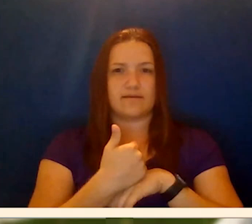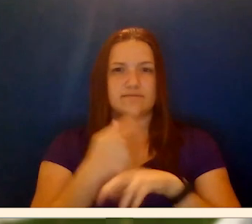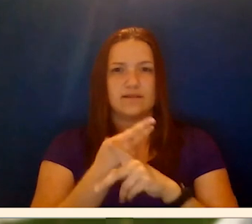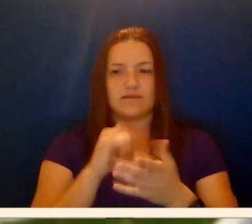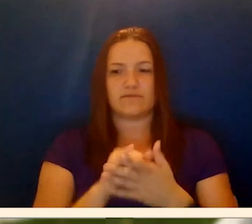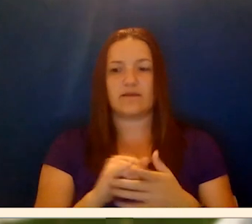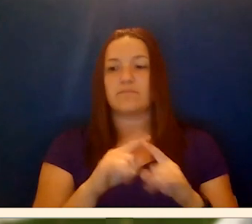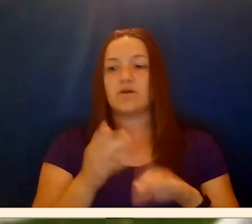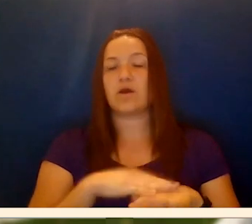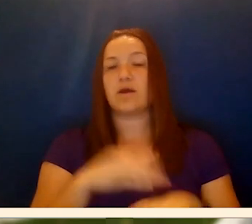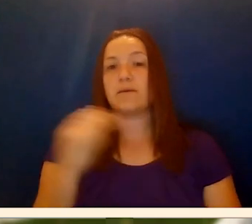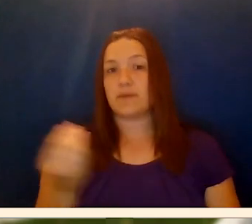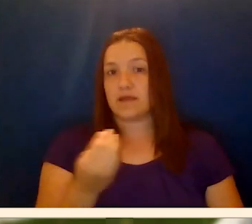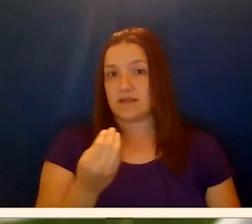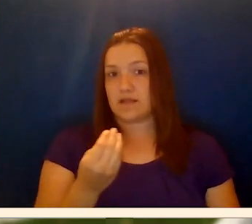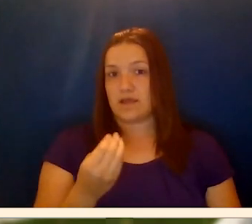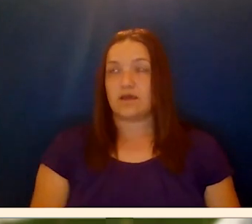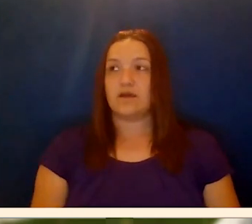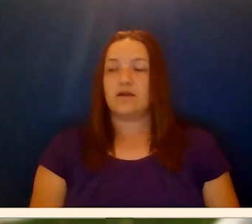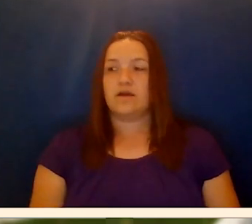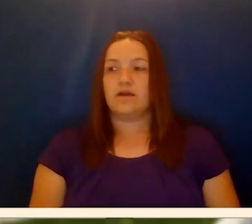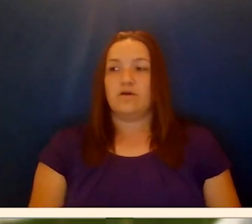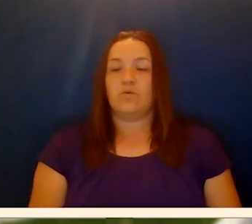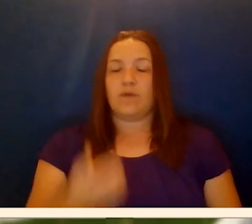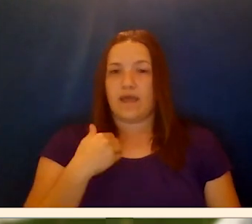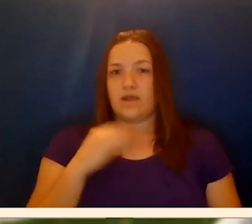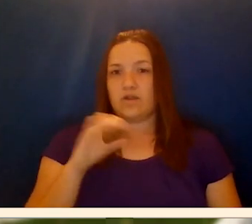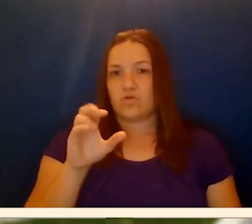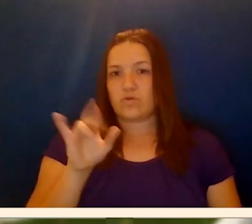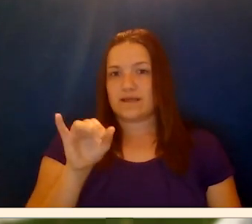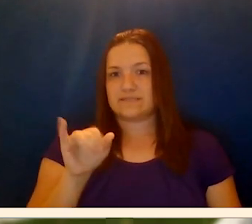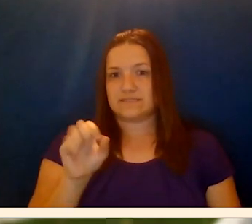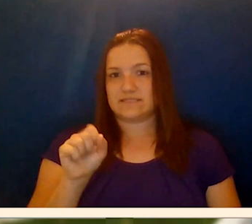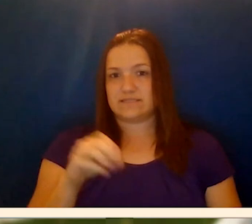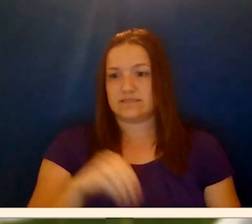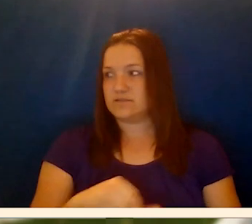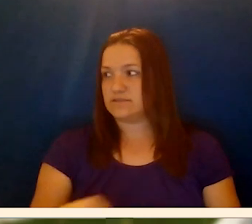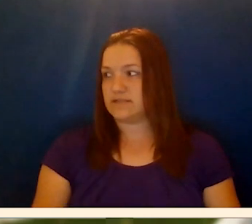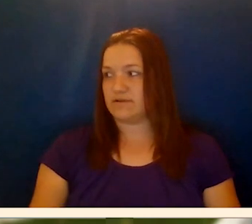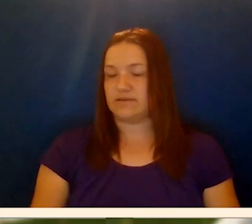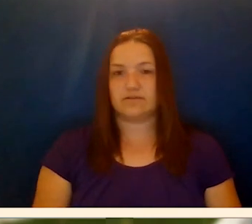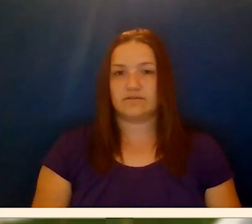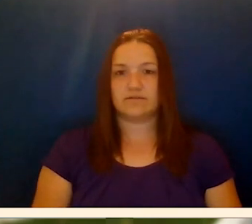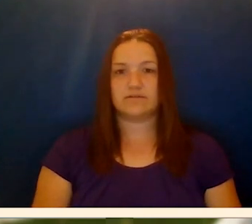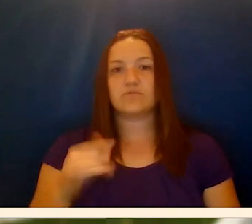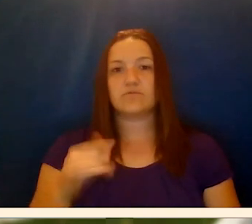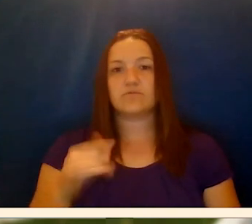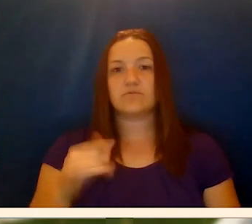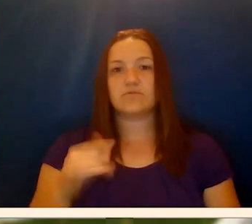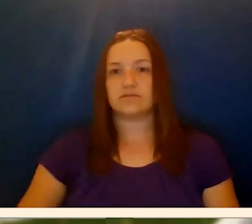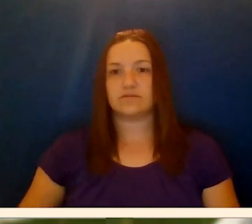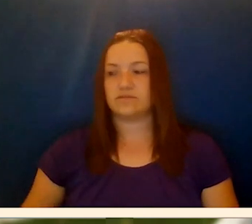But on Monday, we reached a crisis situation internally. We had